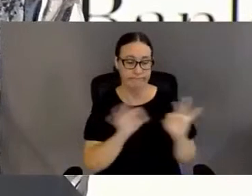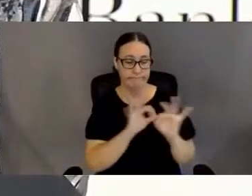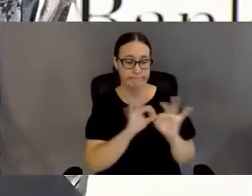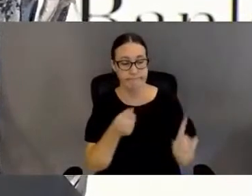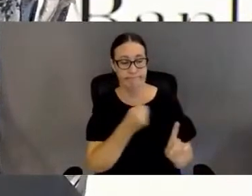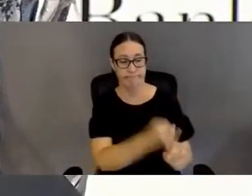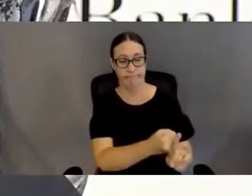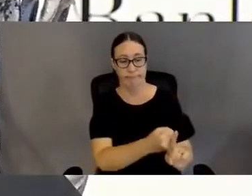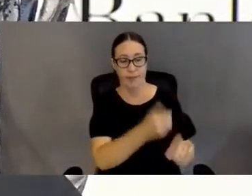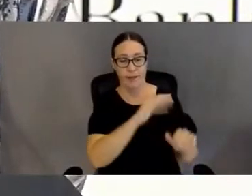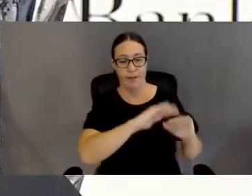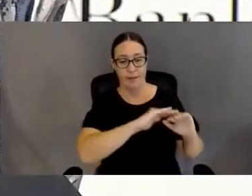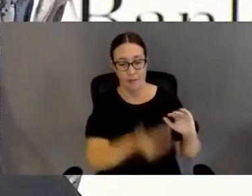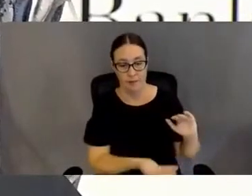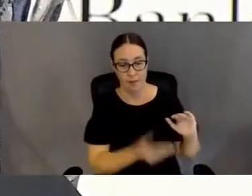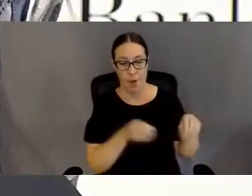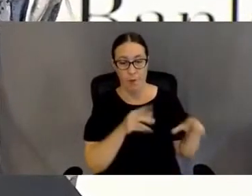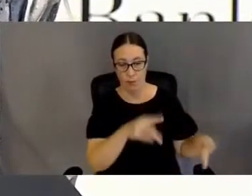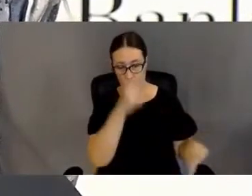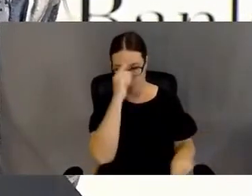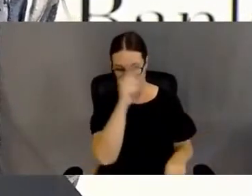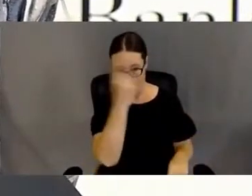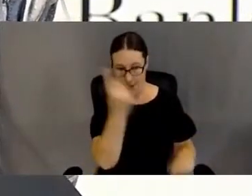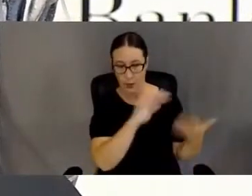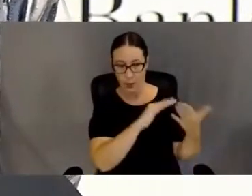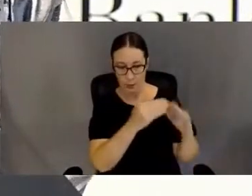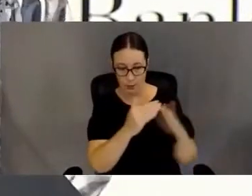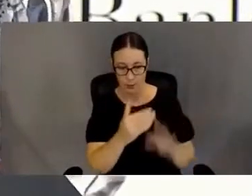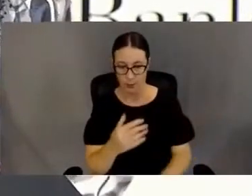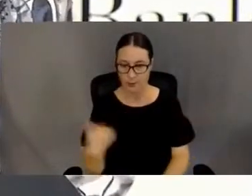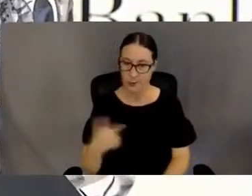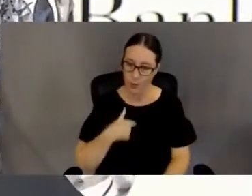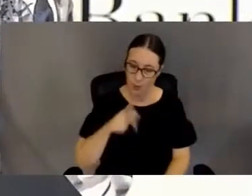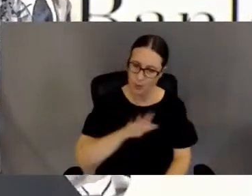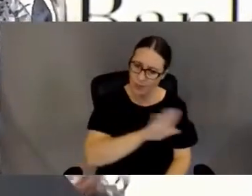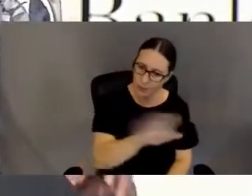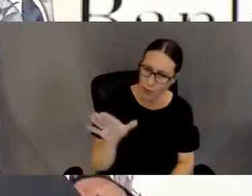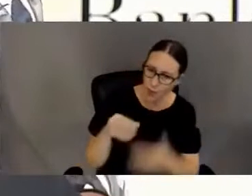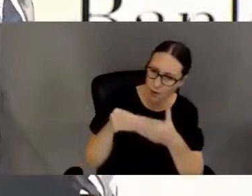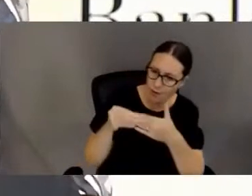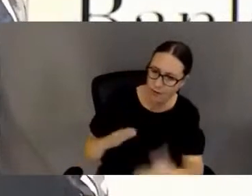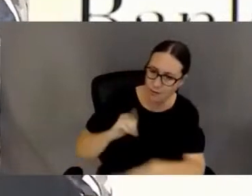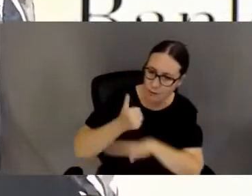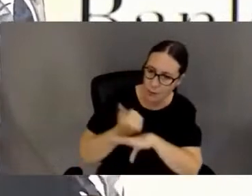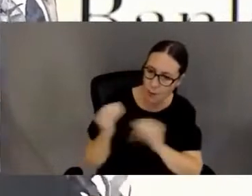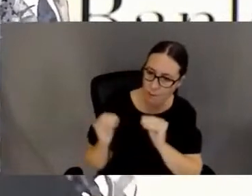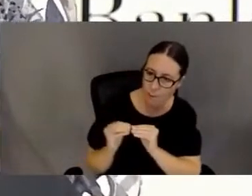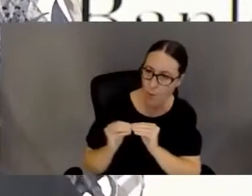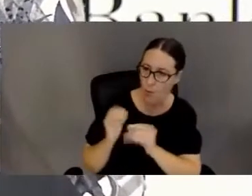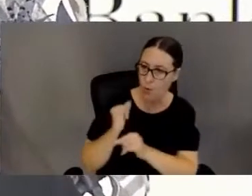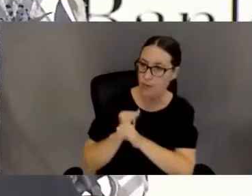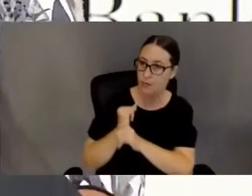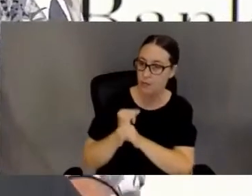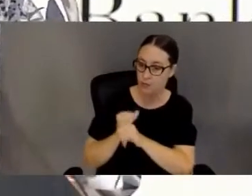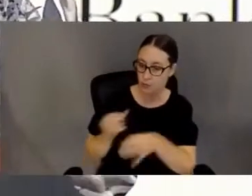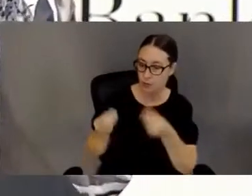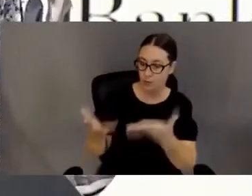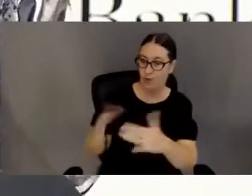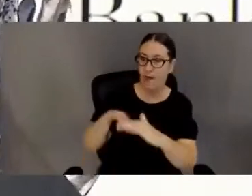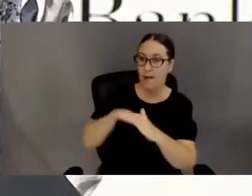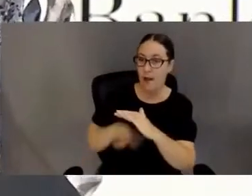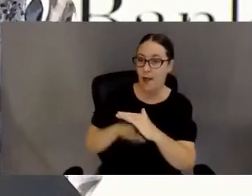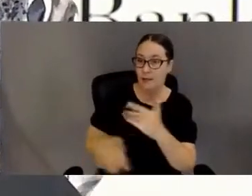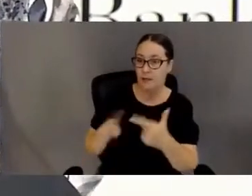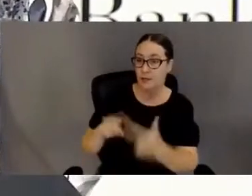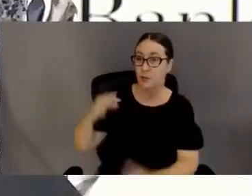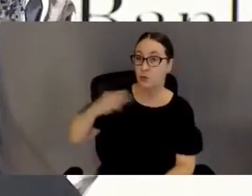opportunities for Black communities. We need your leadership to support more institutions that provide access to credit